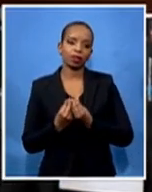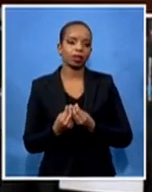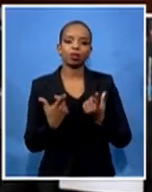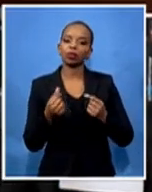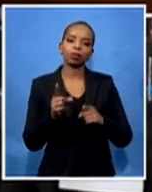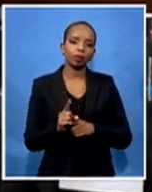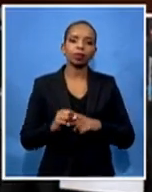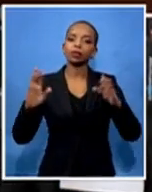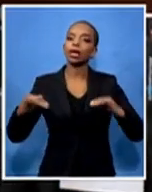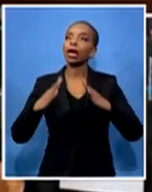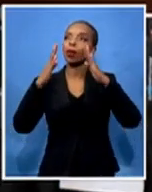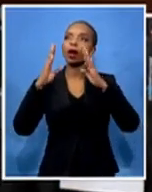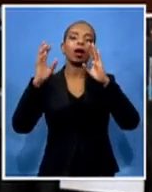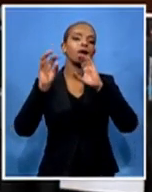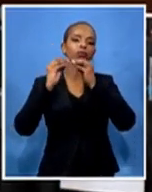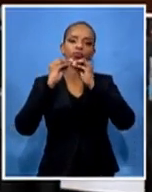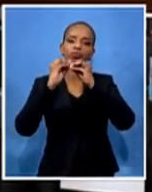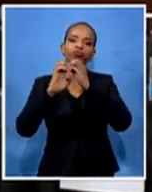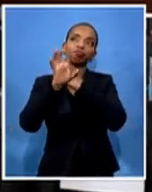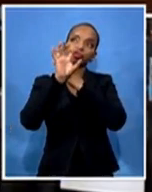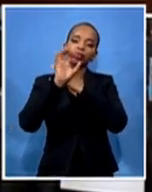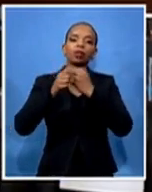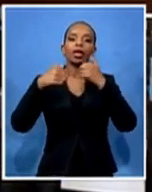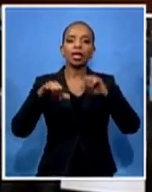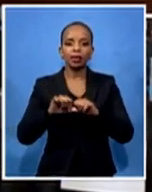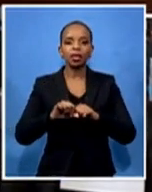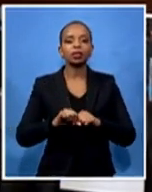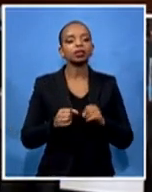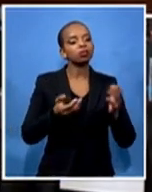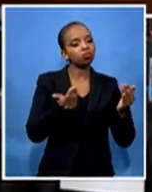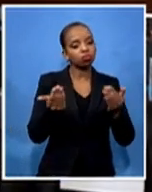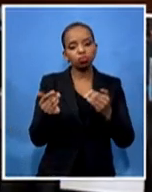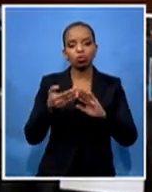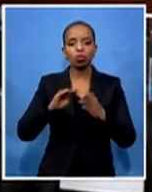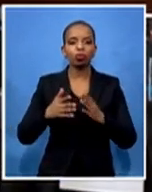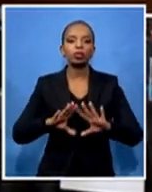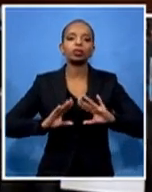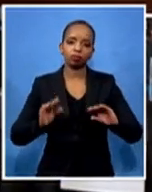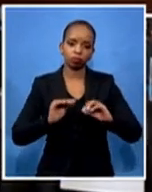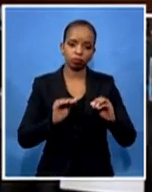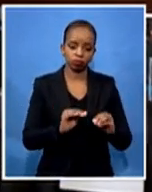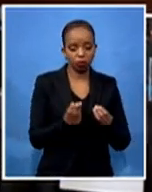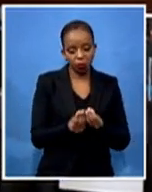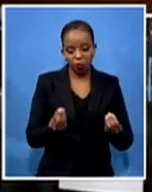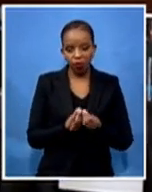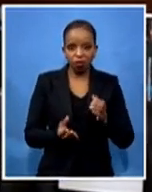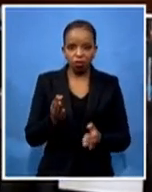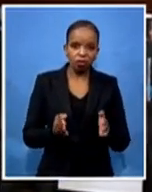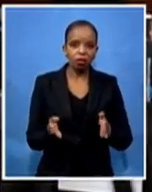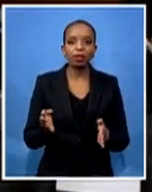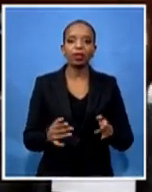about robotics, and more importantly, to leave the community and the schools and those areas with free Wi-Fi at the end of the